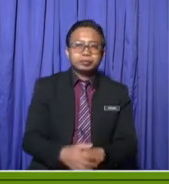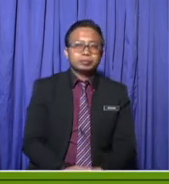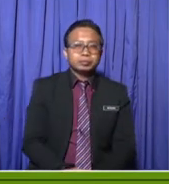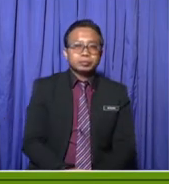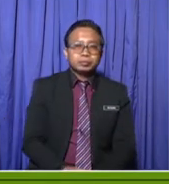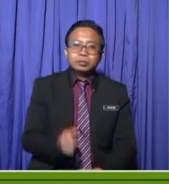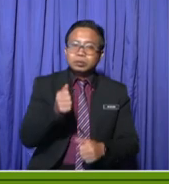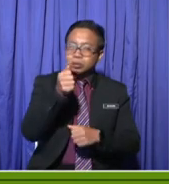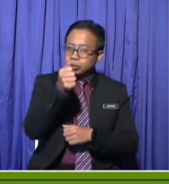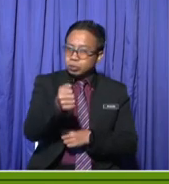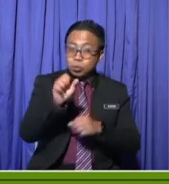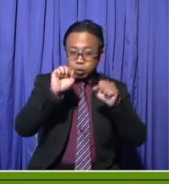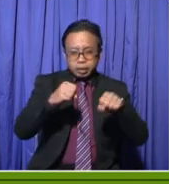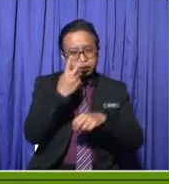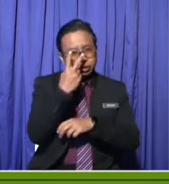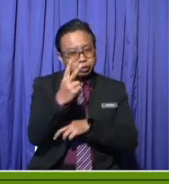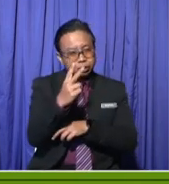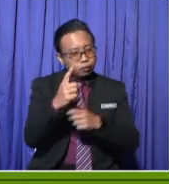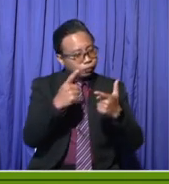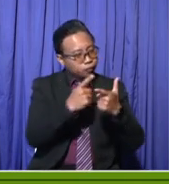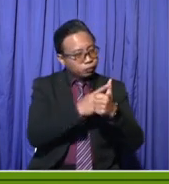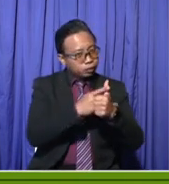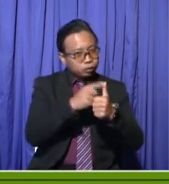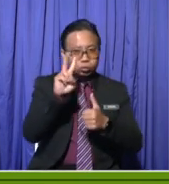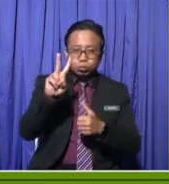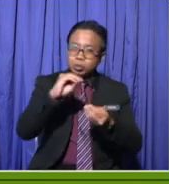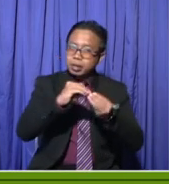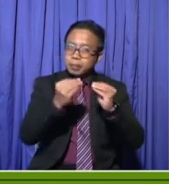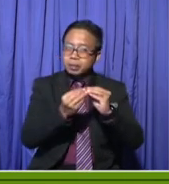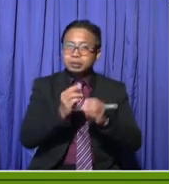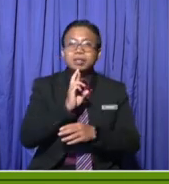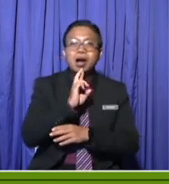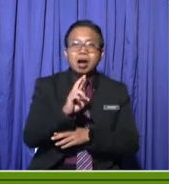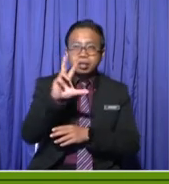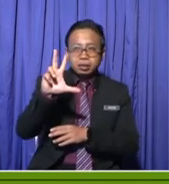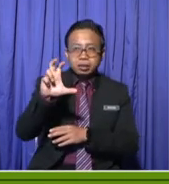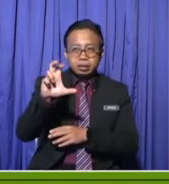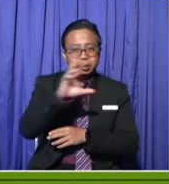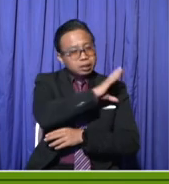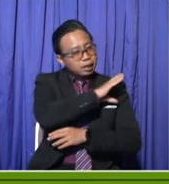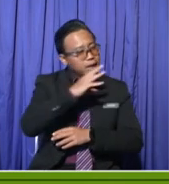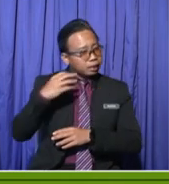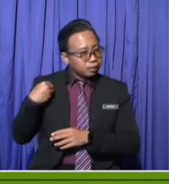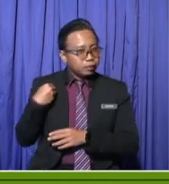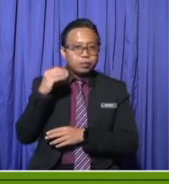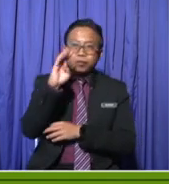You can see the first two numbers are 30 and 40.